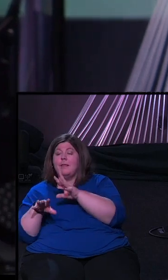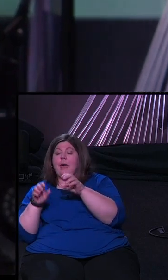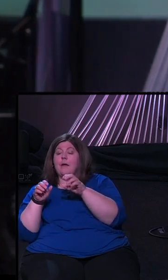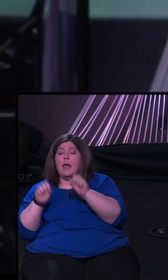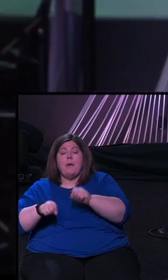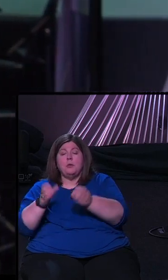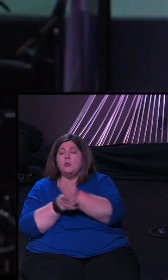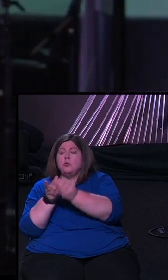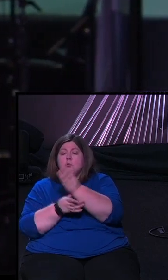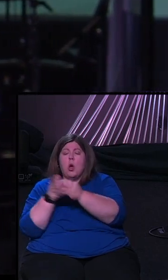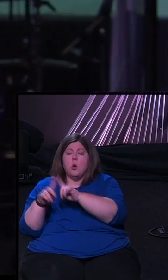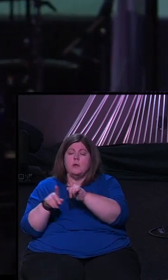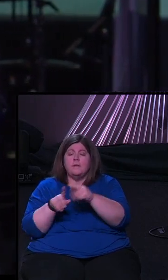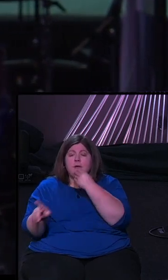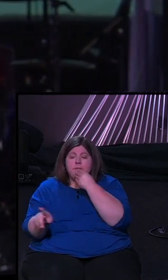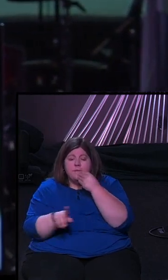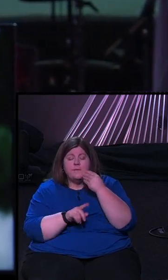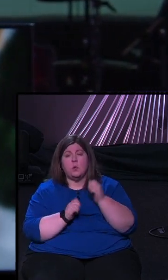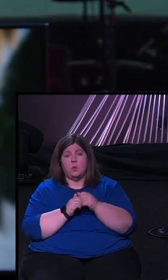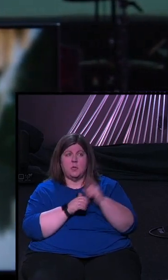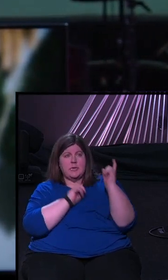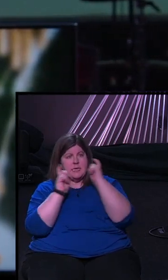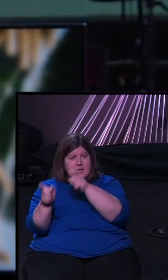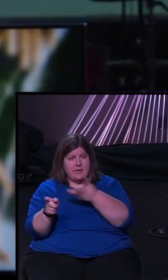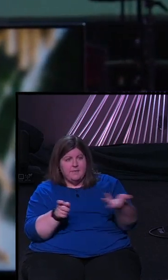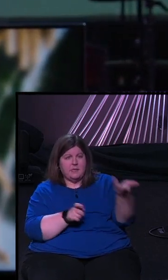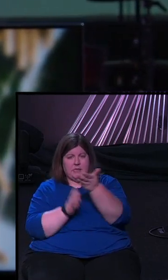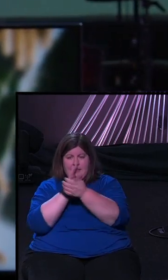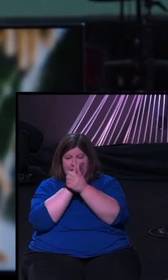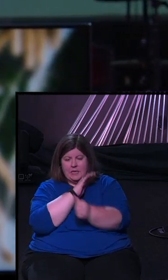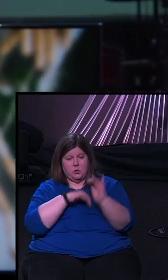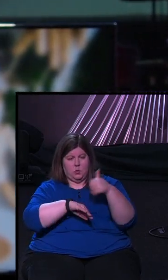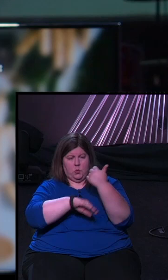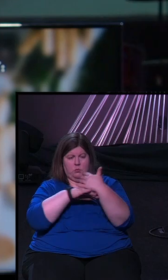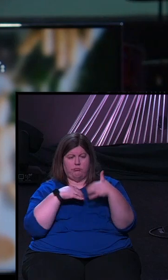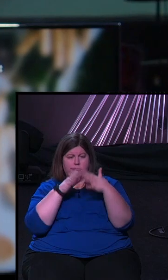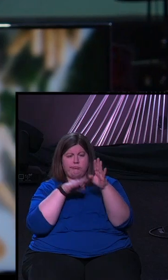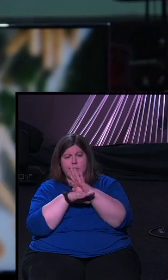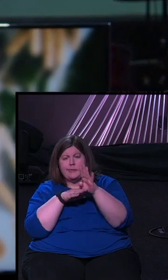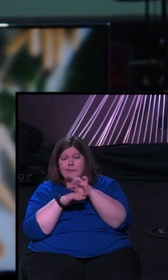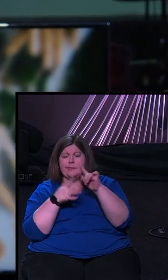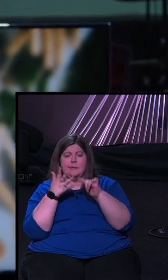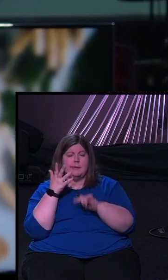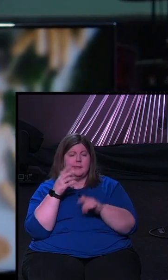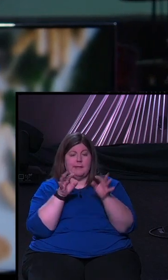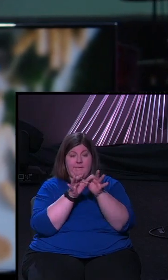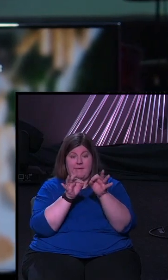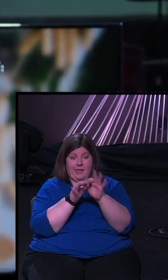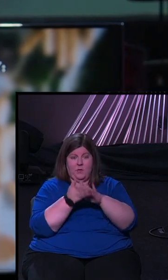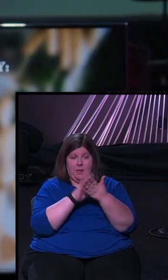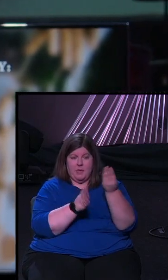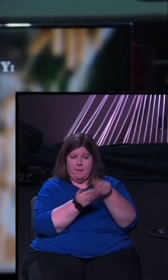crops. He gives us skills to create businesses that generate value that turns